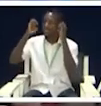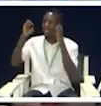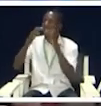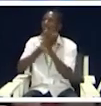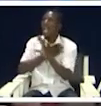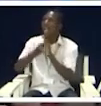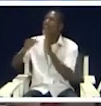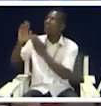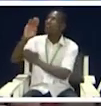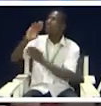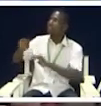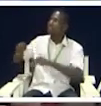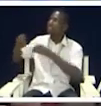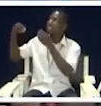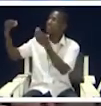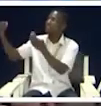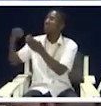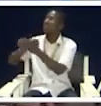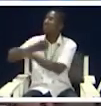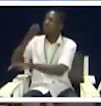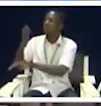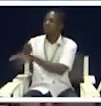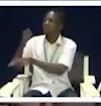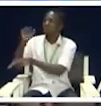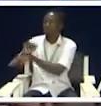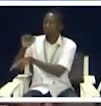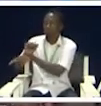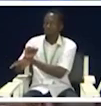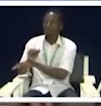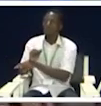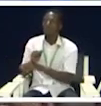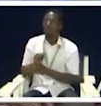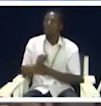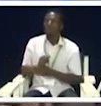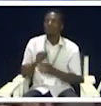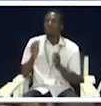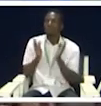employment, miracles, and jobs. Praise the Lord.